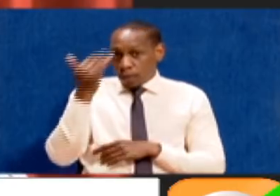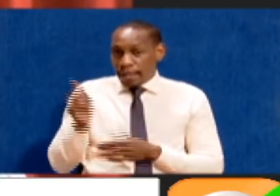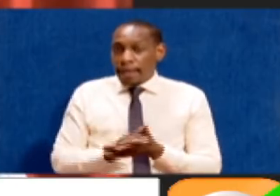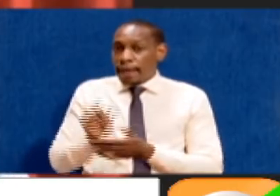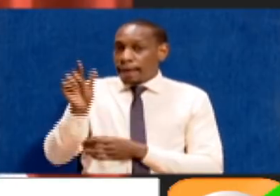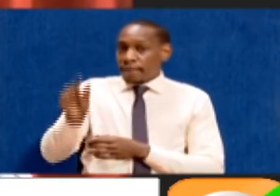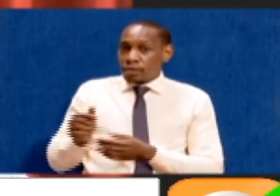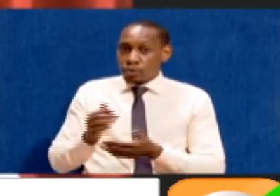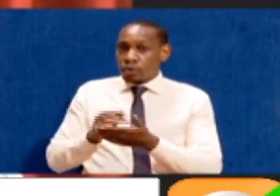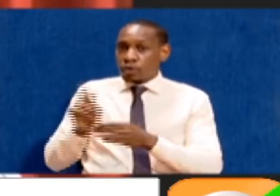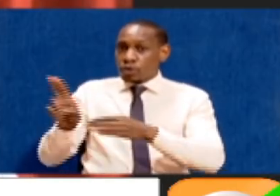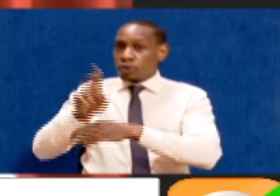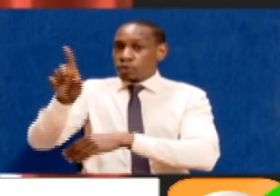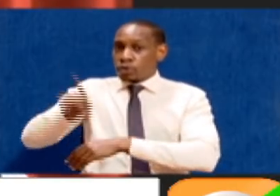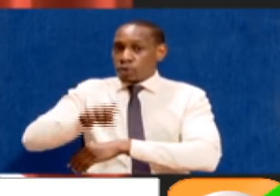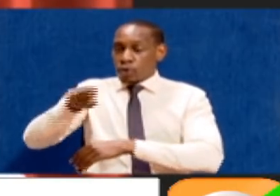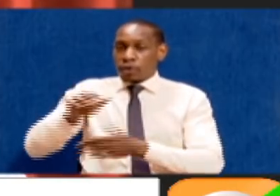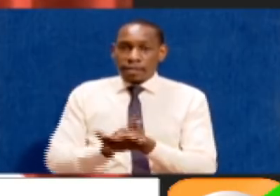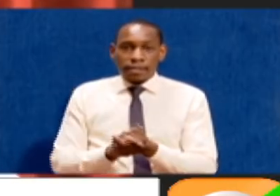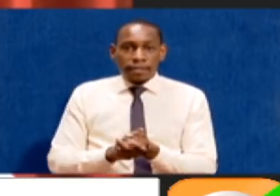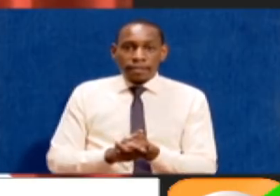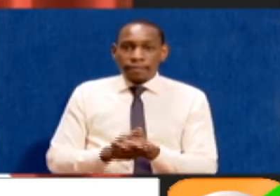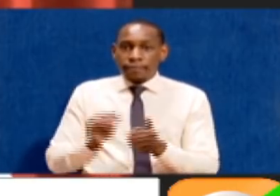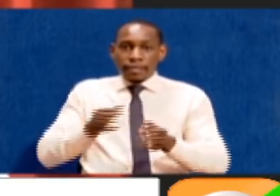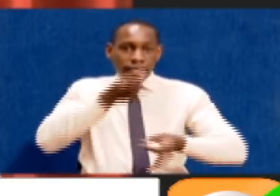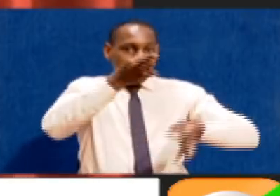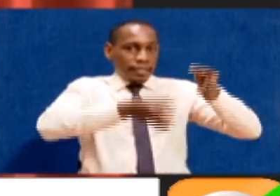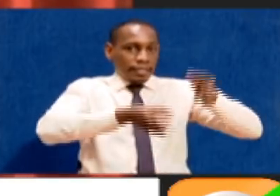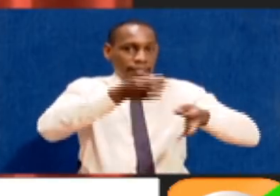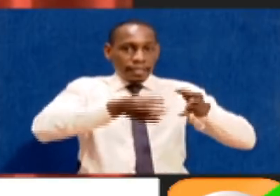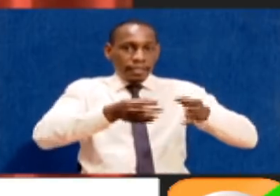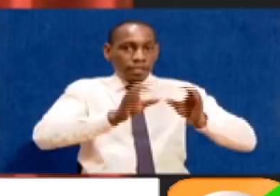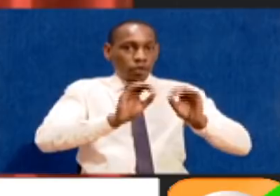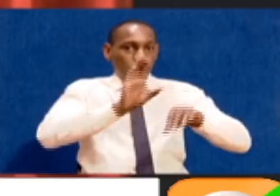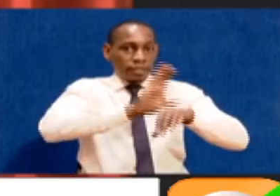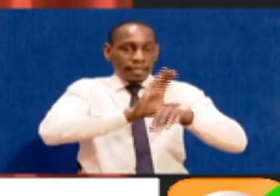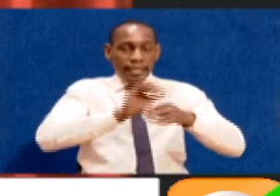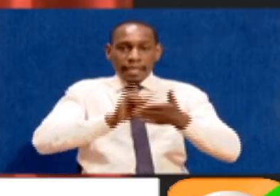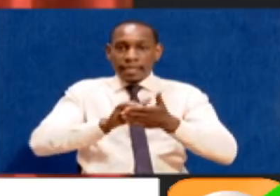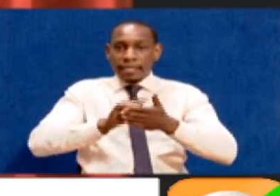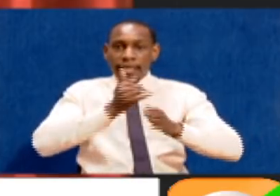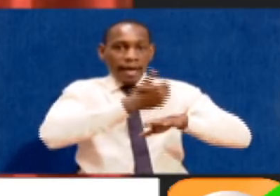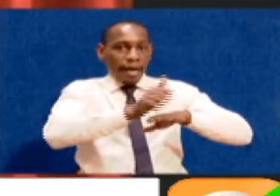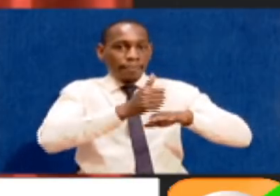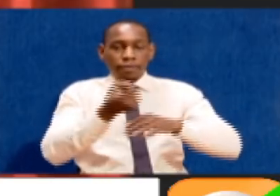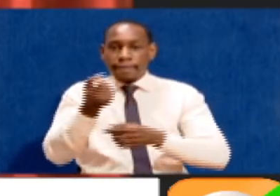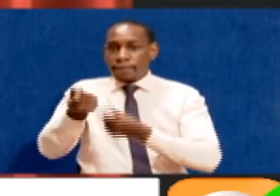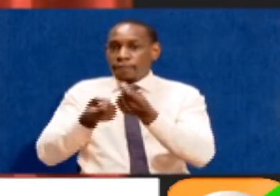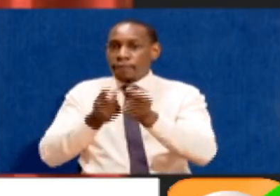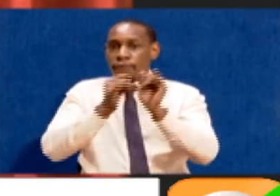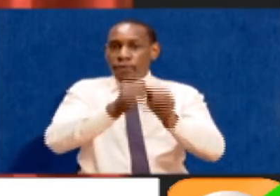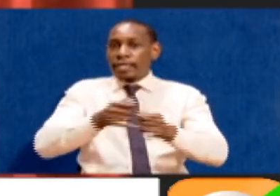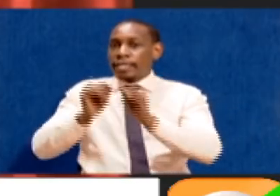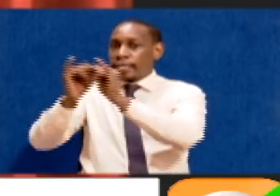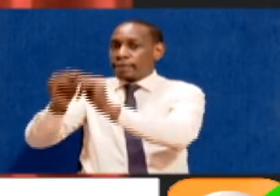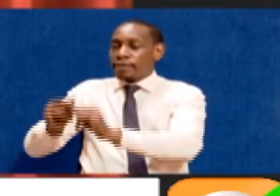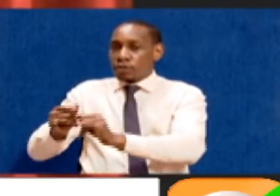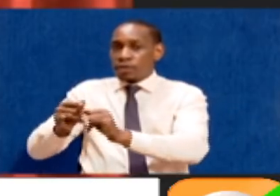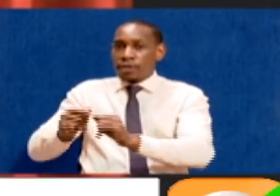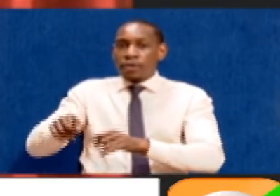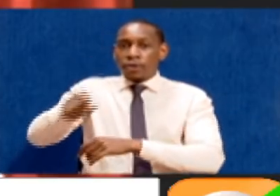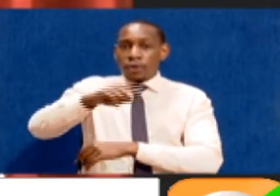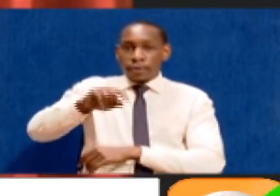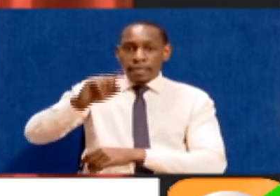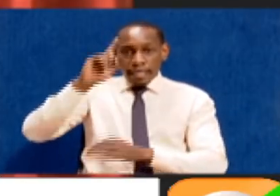because somebody has abused. Let us not judge the church from the abuses of a few individuals. Let